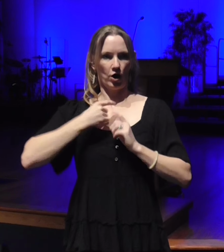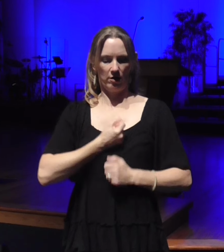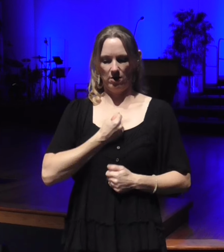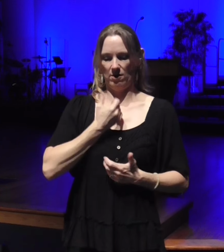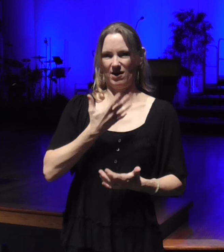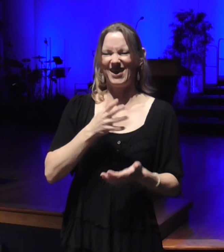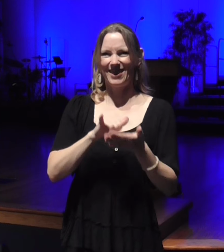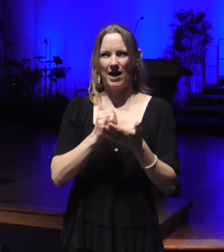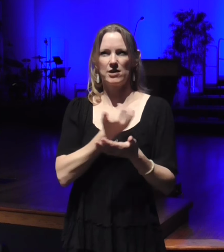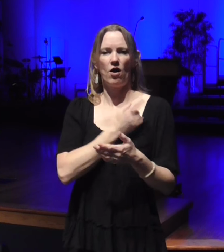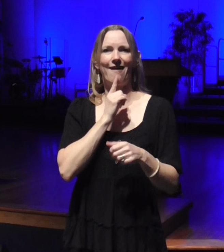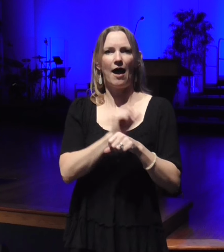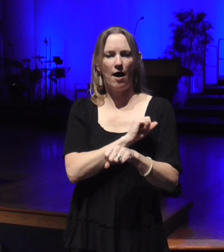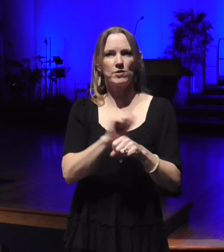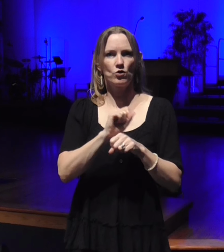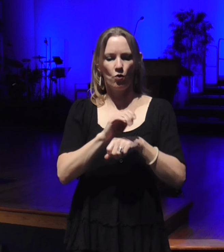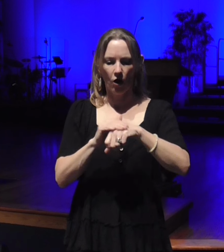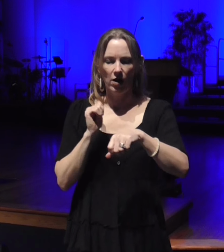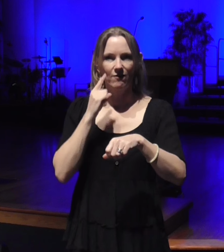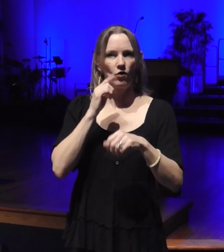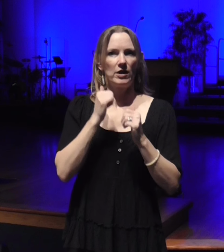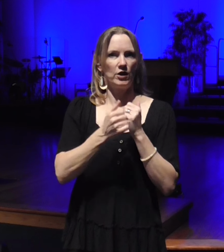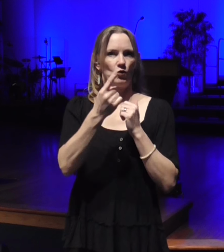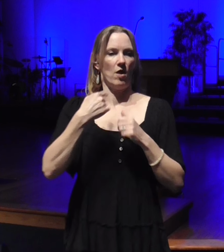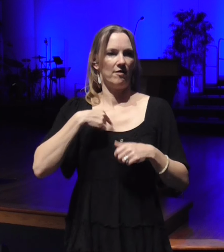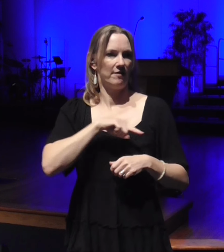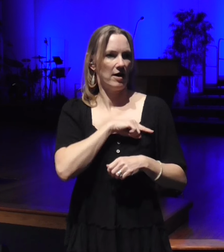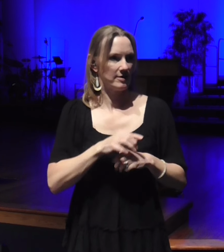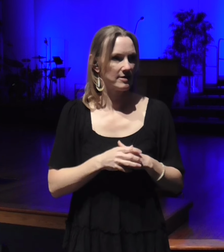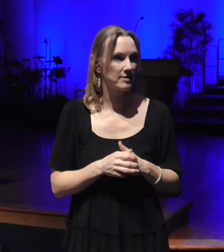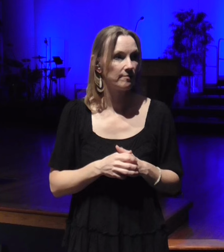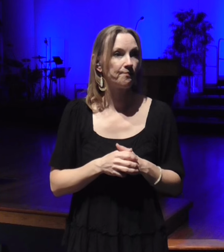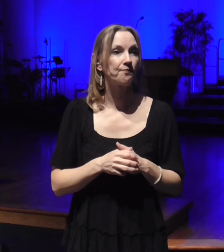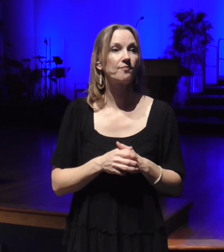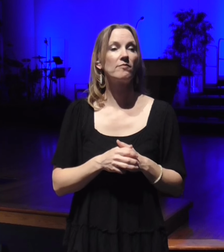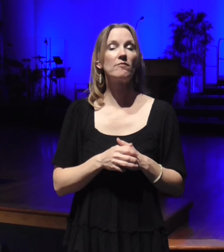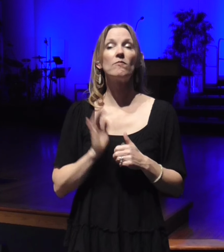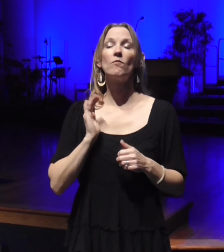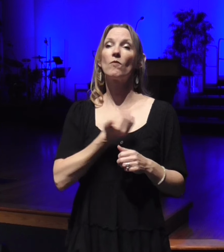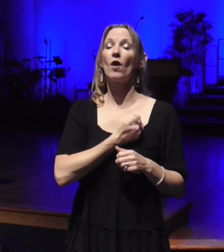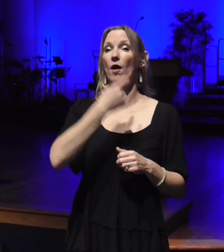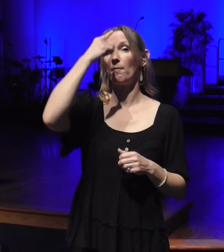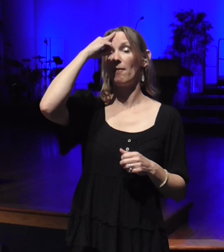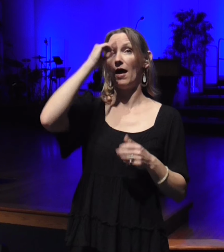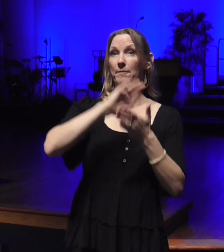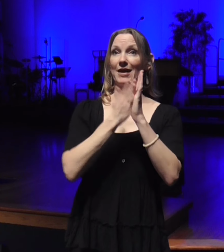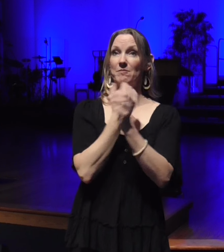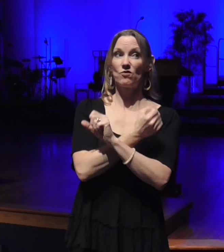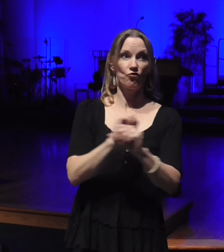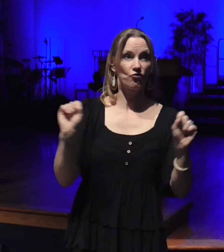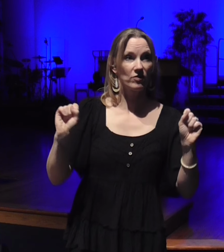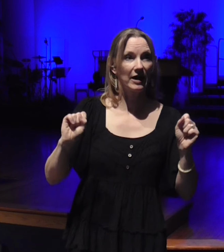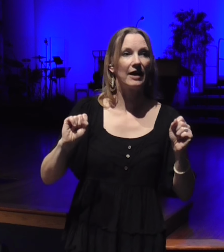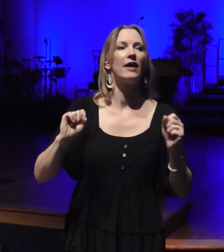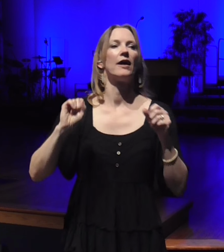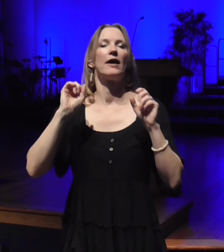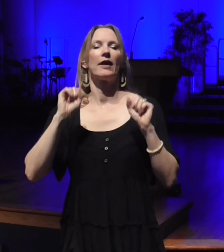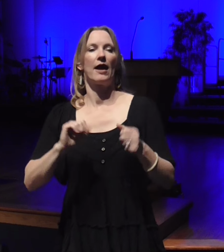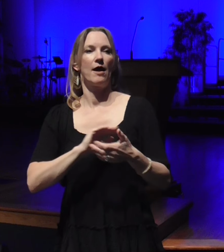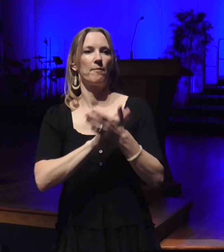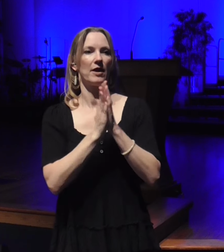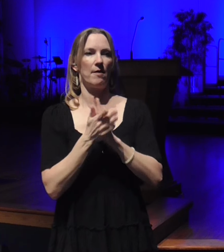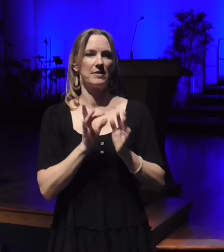absolute calling and purpose of each one of us. As we set our minds free, they become what Ernest Holmes